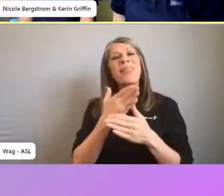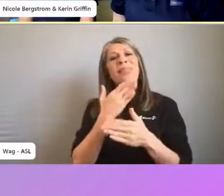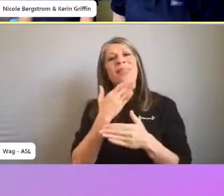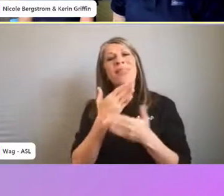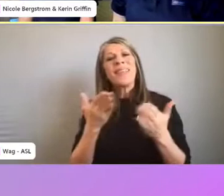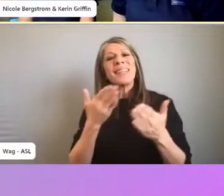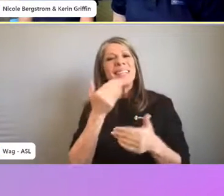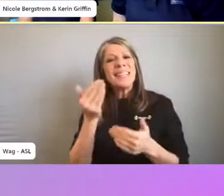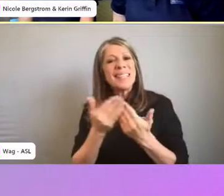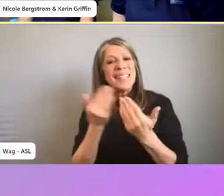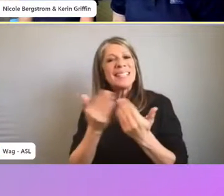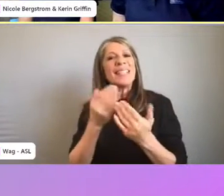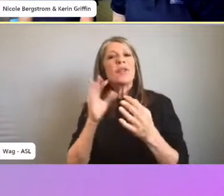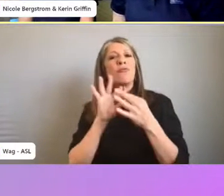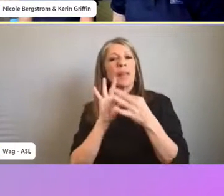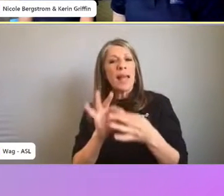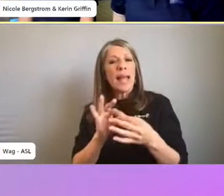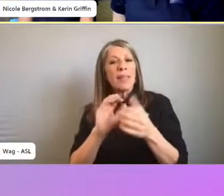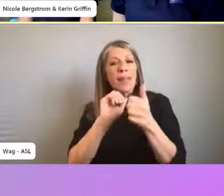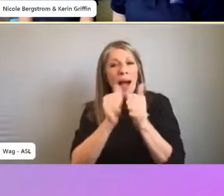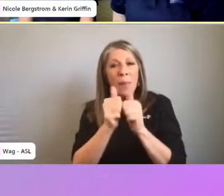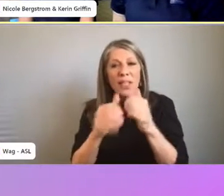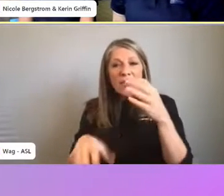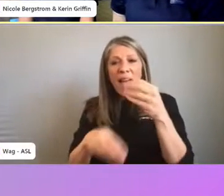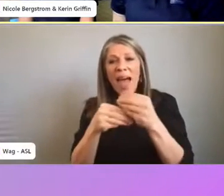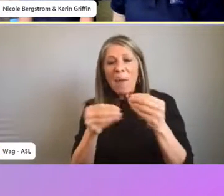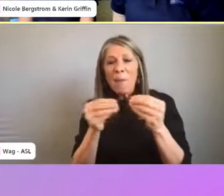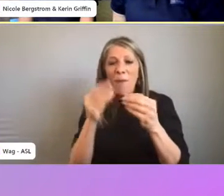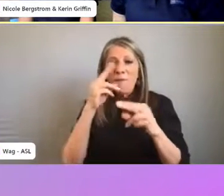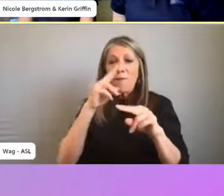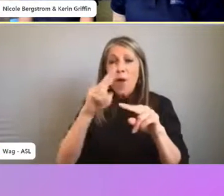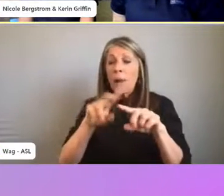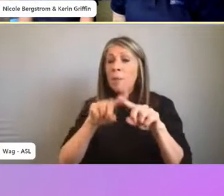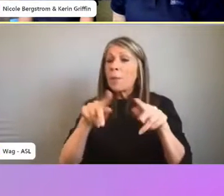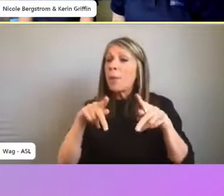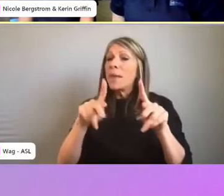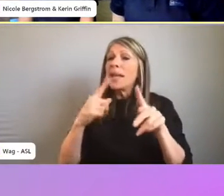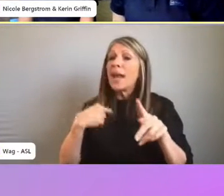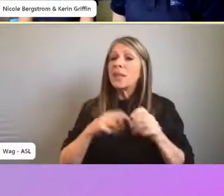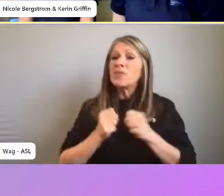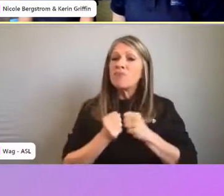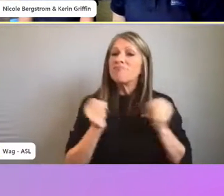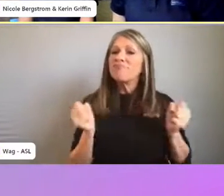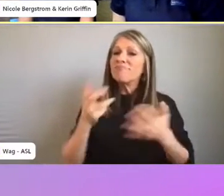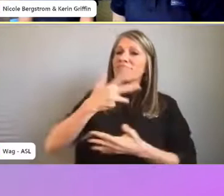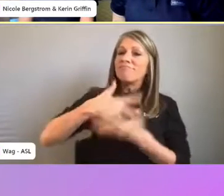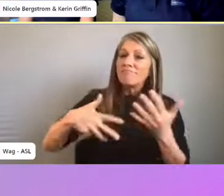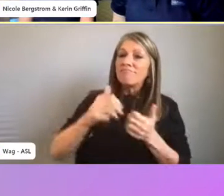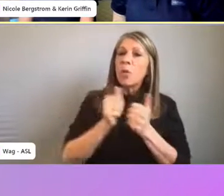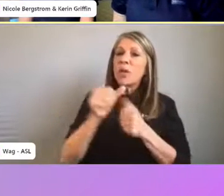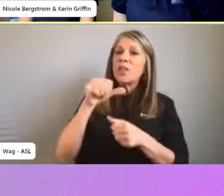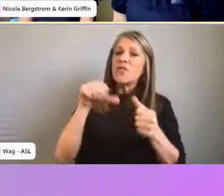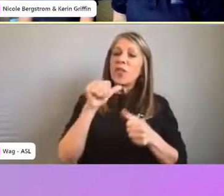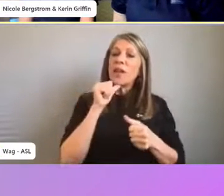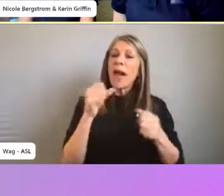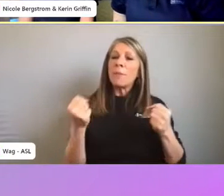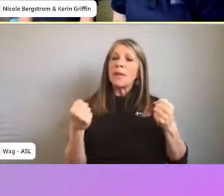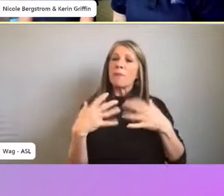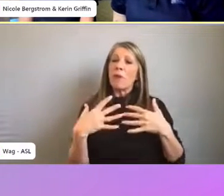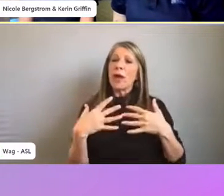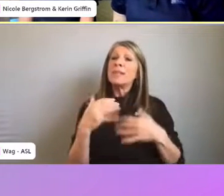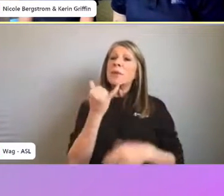to. The competition added that level of fun that allowed us to open up with one another and not be afraid to be